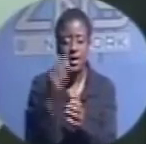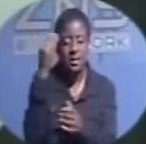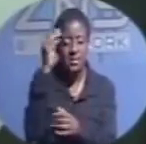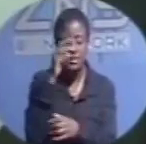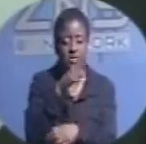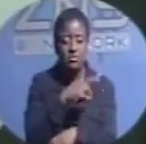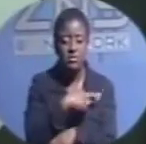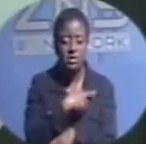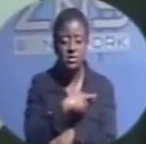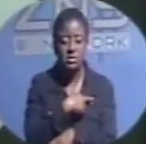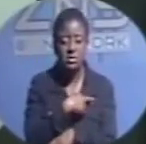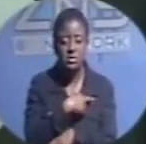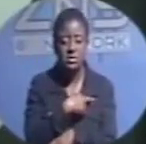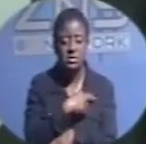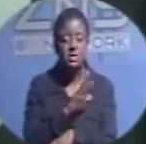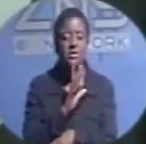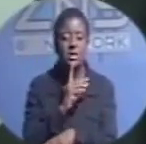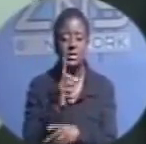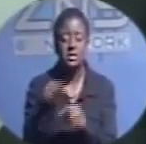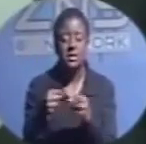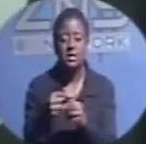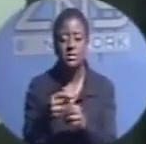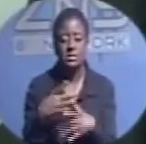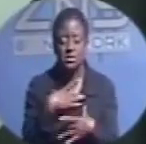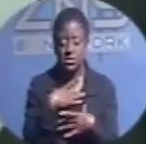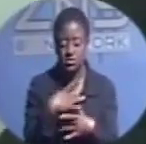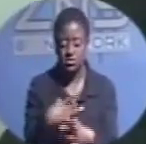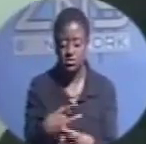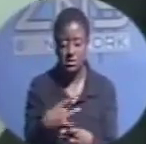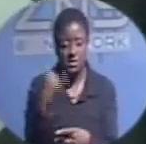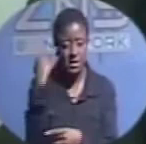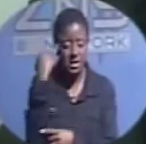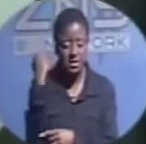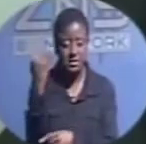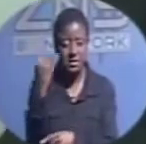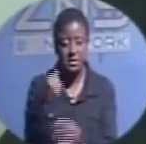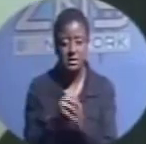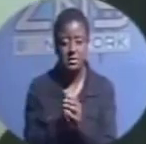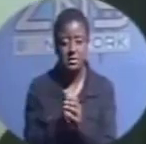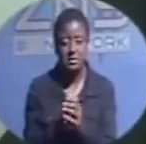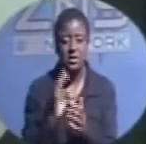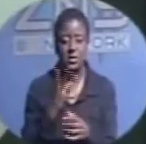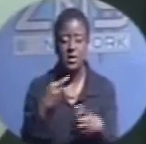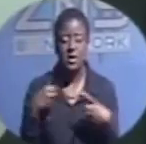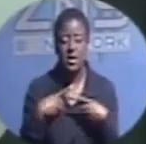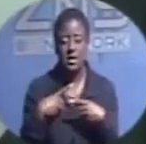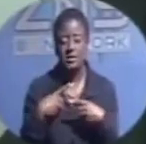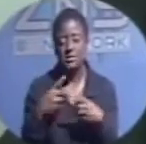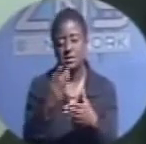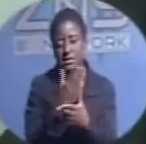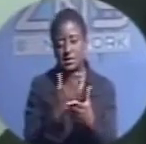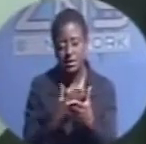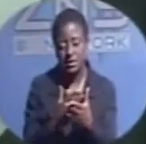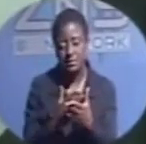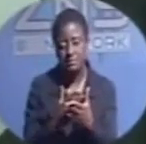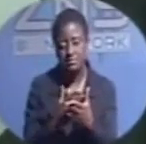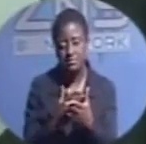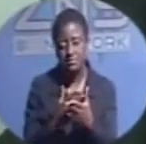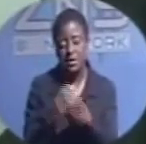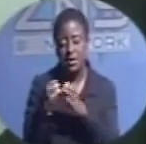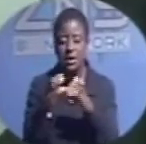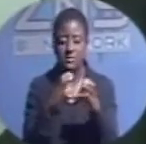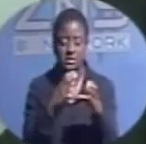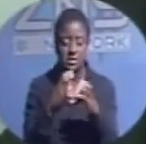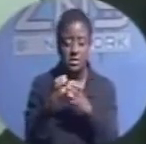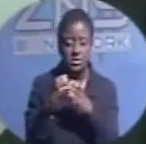up a interesting suggestion on a multi-tiered rate. But we've had some initial conversations with my